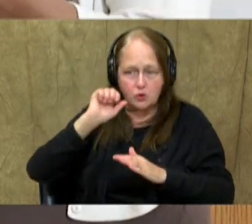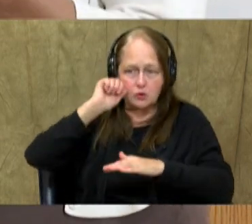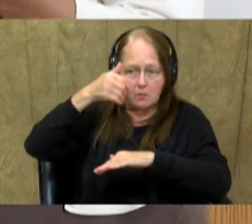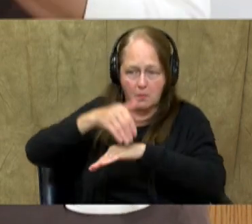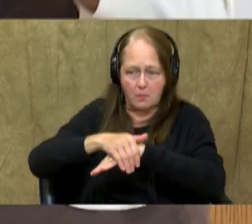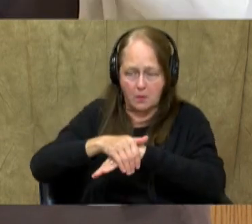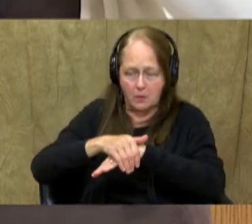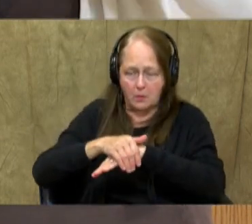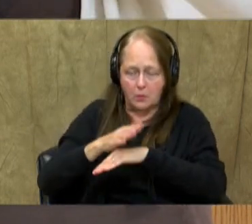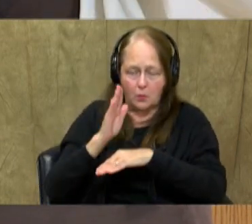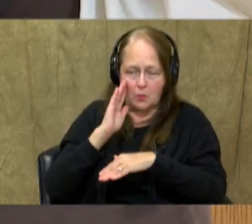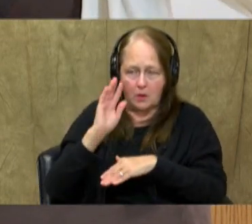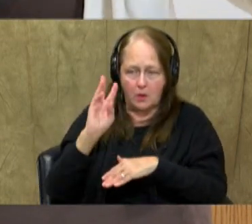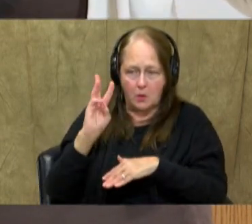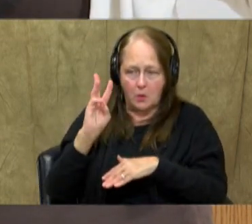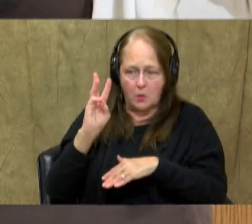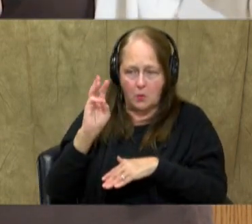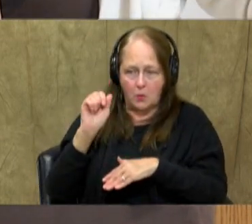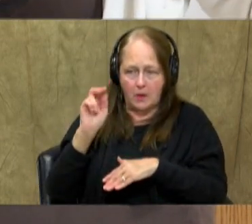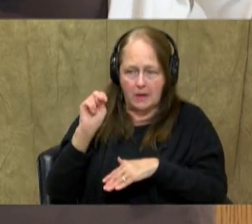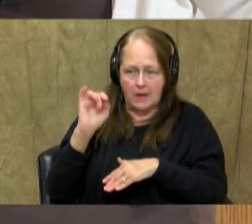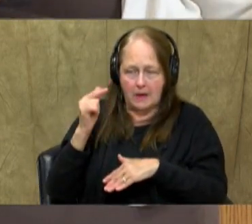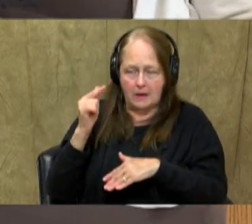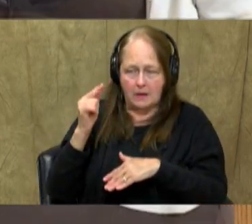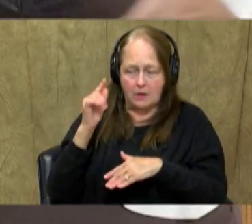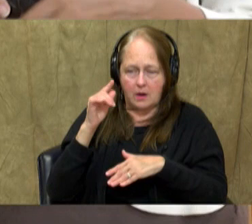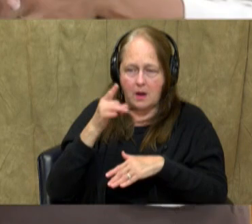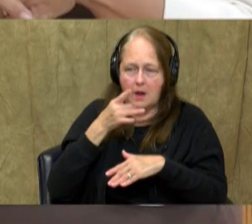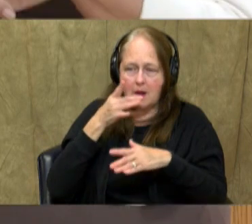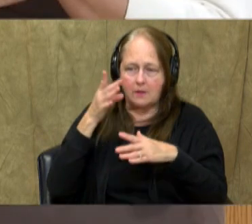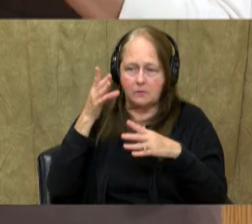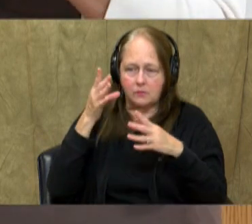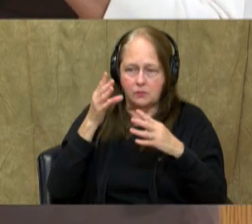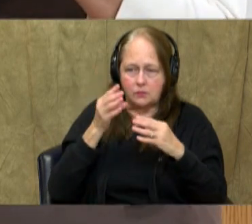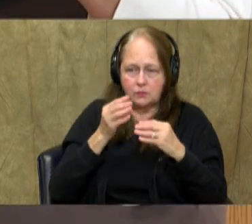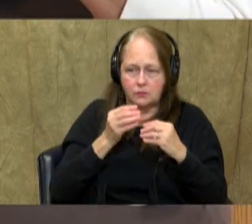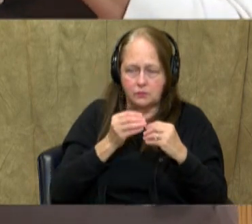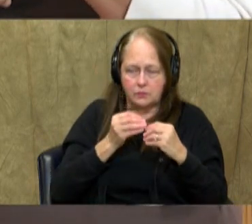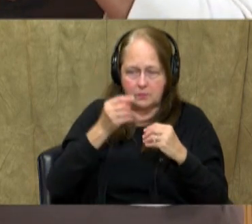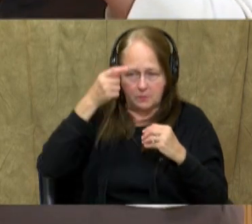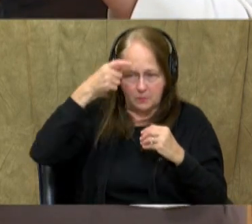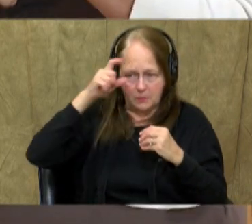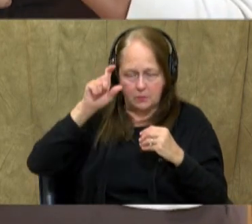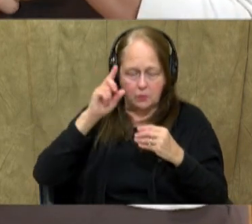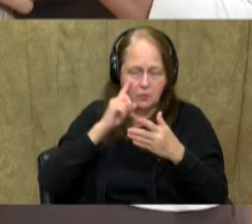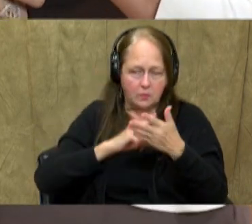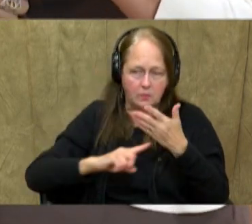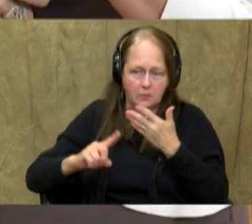begin to wane, and we're going to slowly see the light fade away, so that when I see you next week,